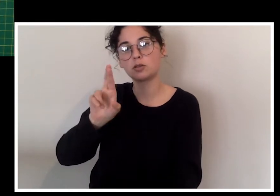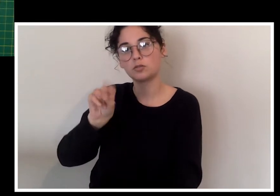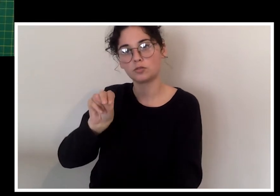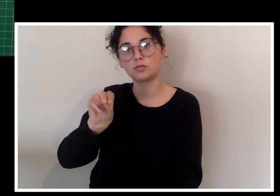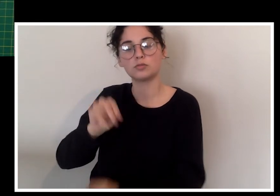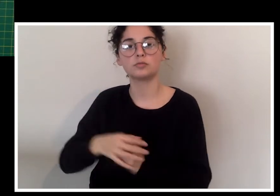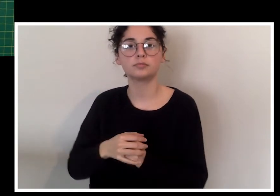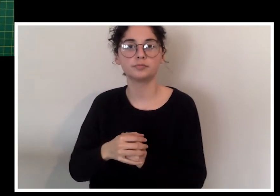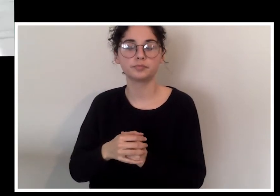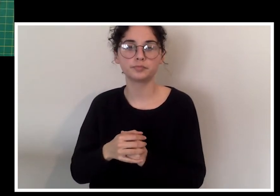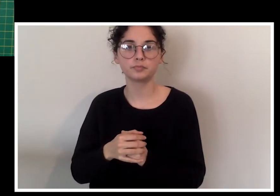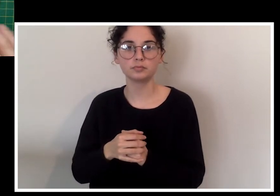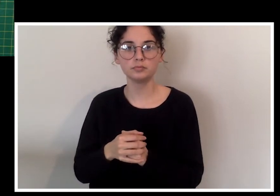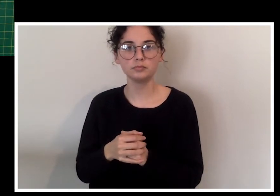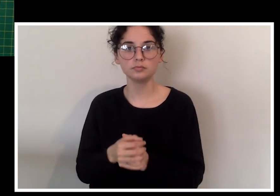shapes.